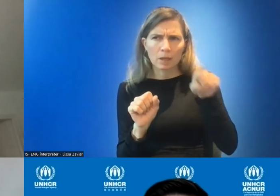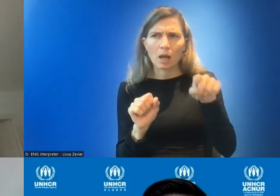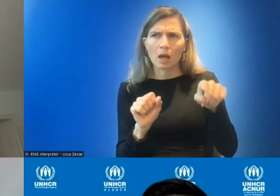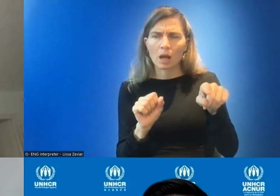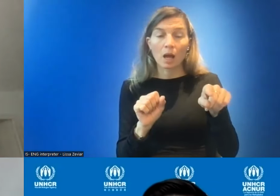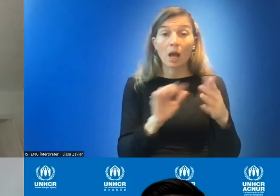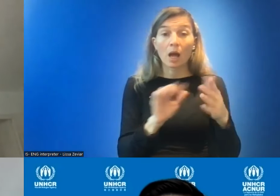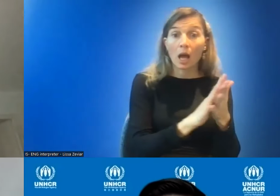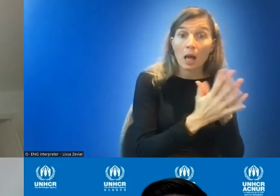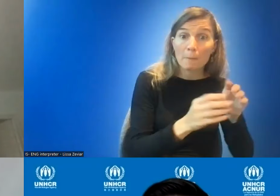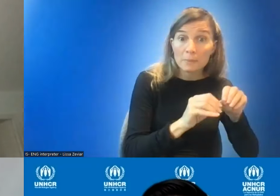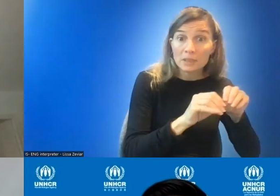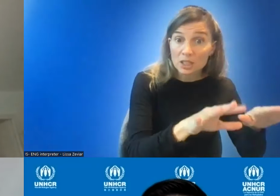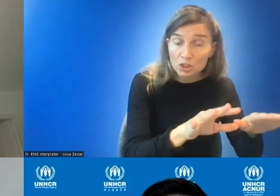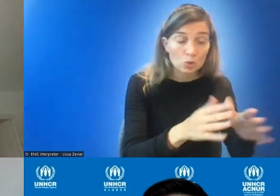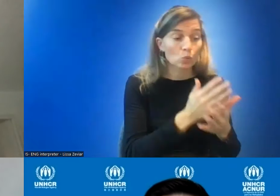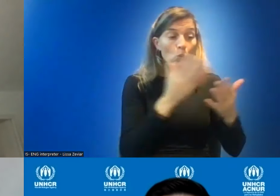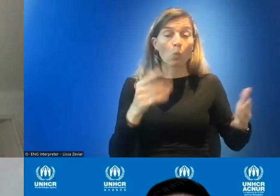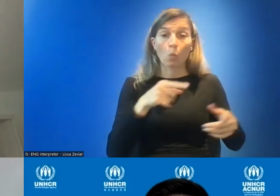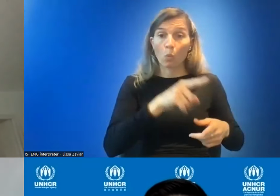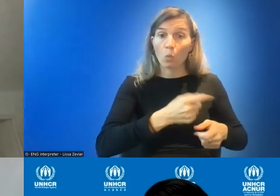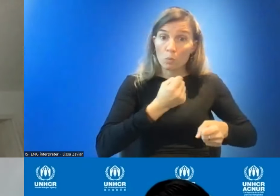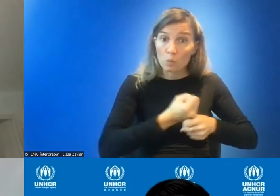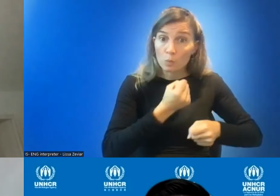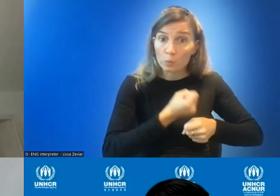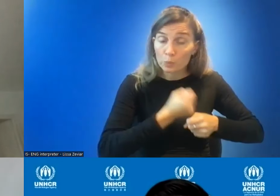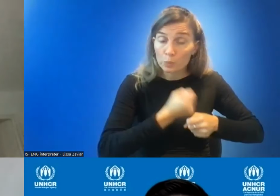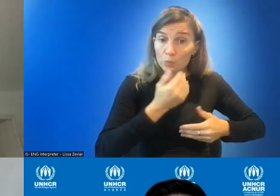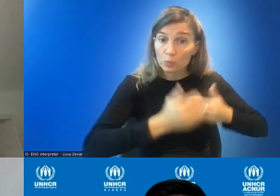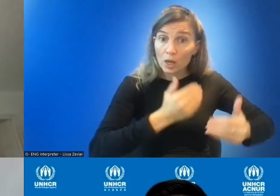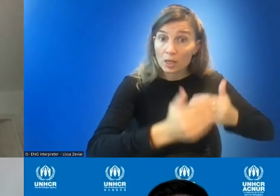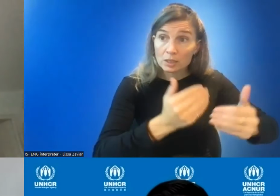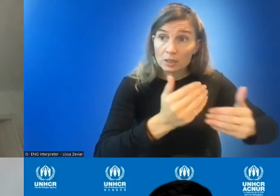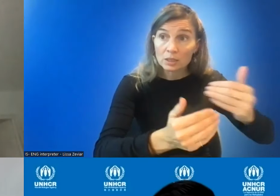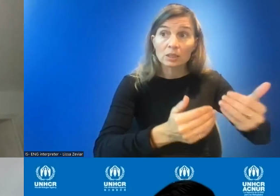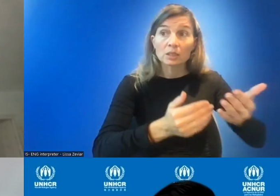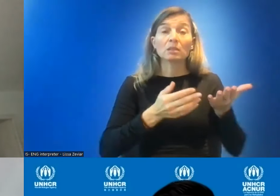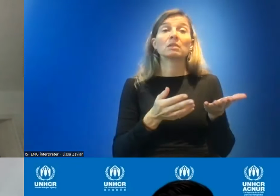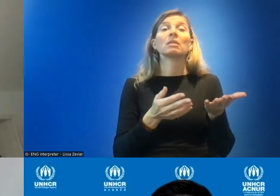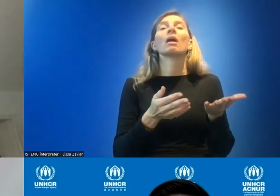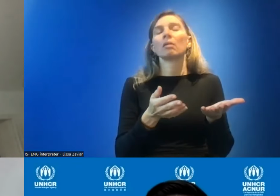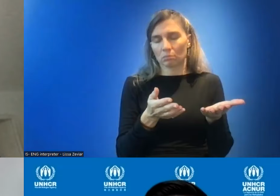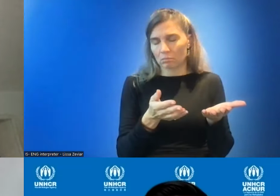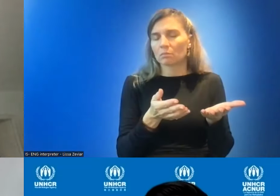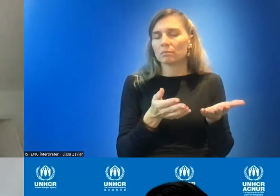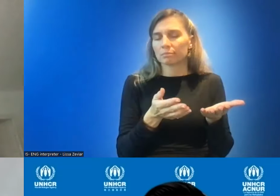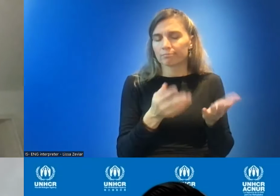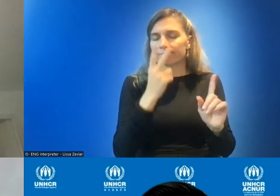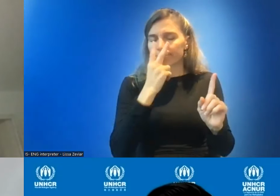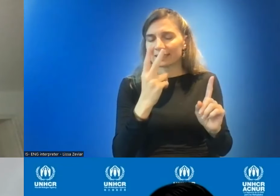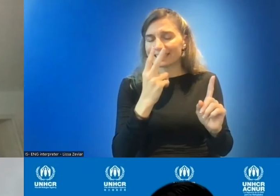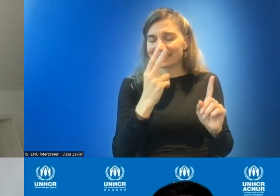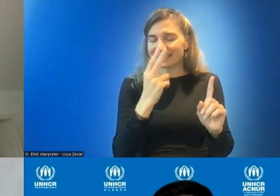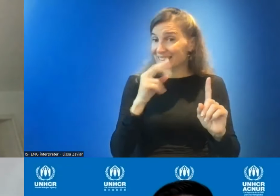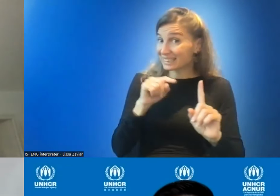organizations of persons with disabilities don't have access to individuals who are displaced or stateless and who may be in need of these services. So we can use